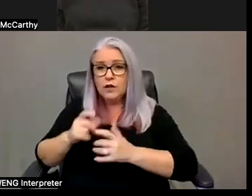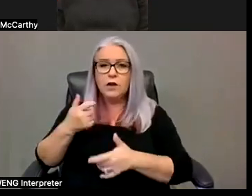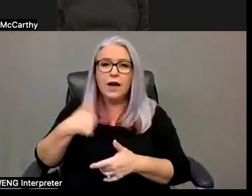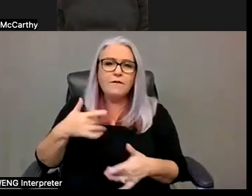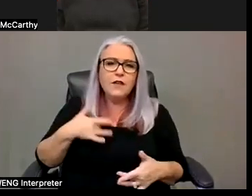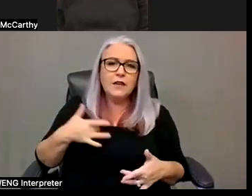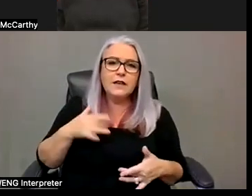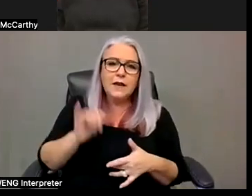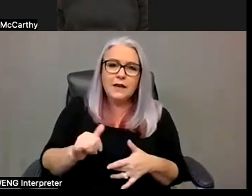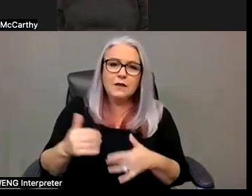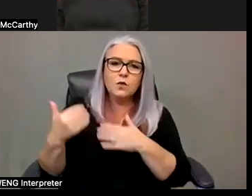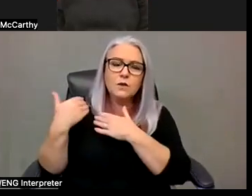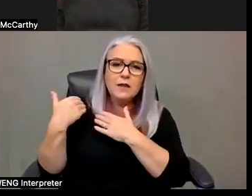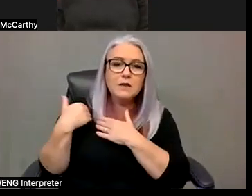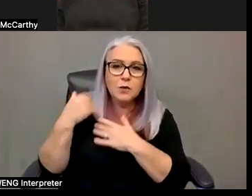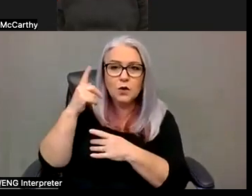government. I'm sorry.